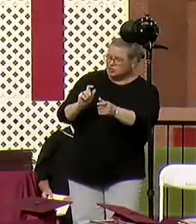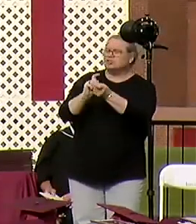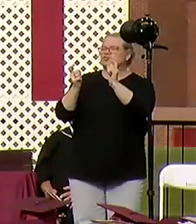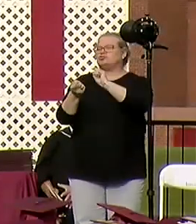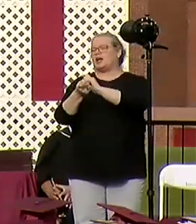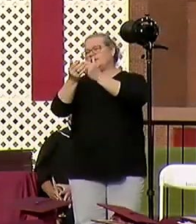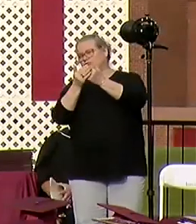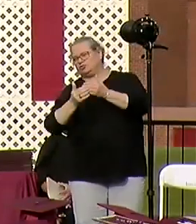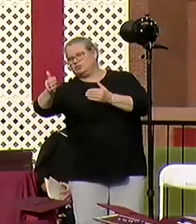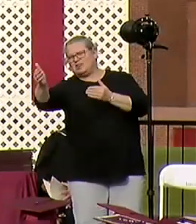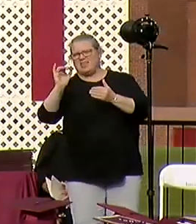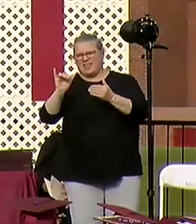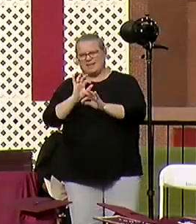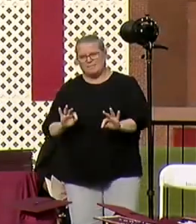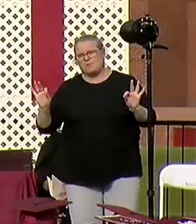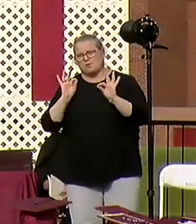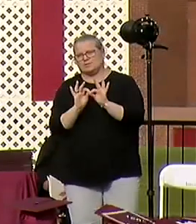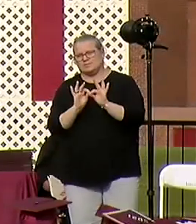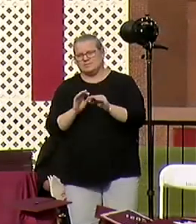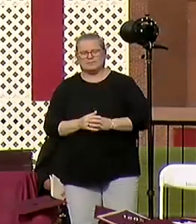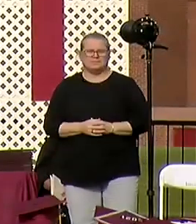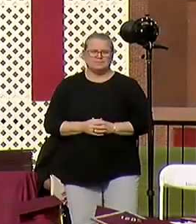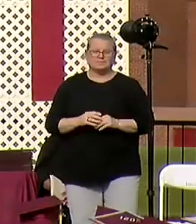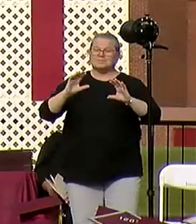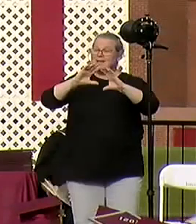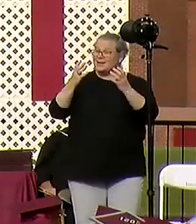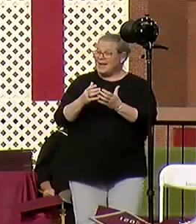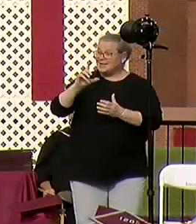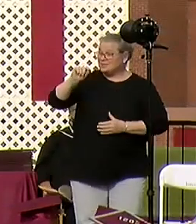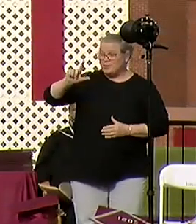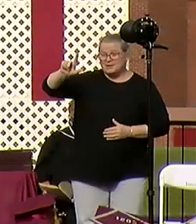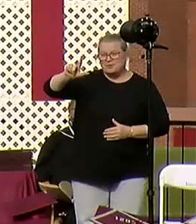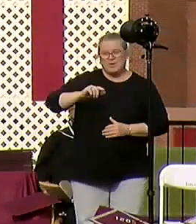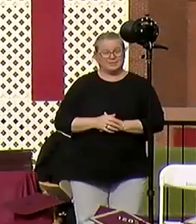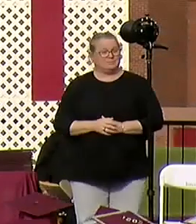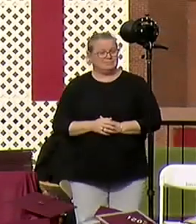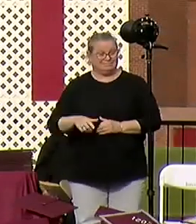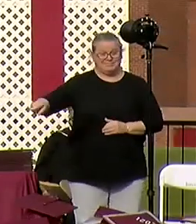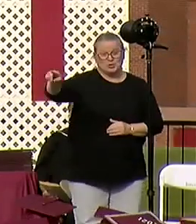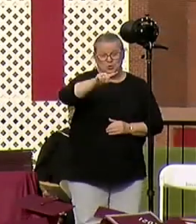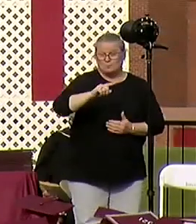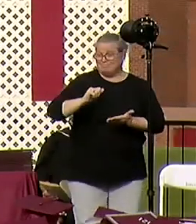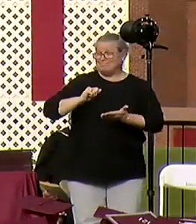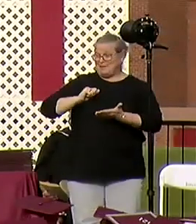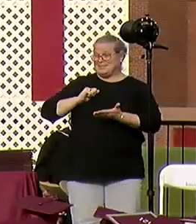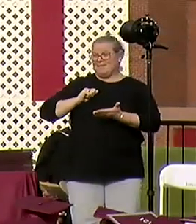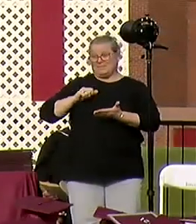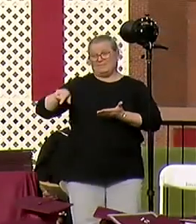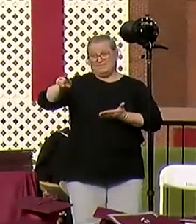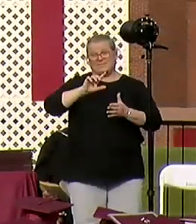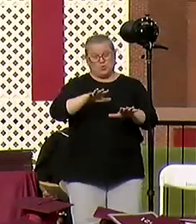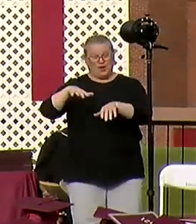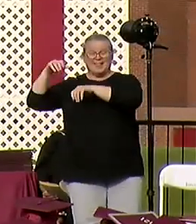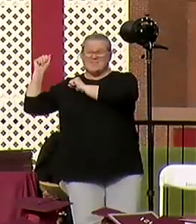Class of 2021, you and I are leaving this place that has been home to us for